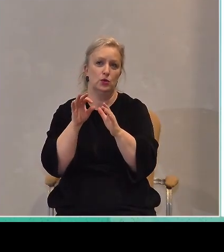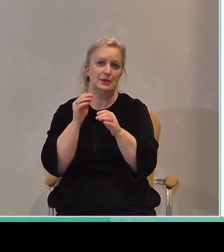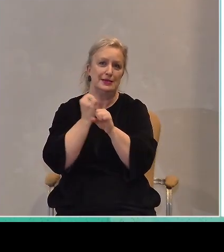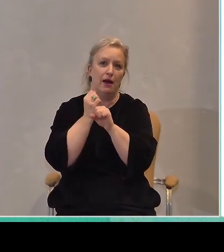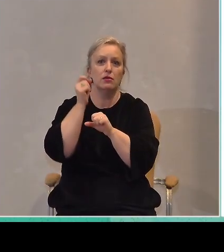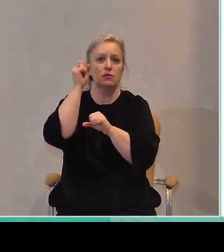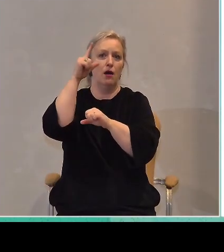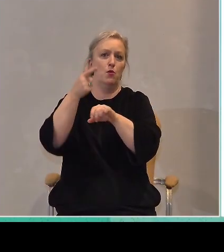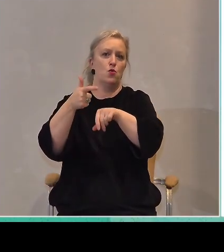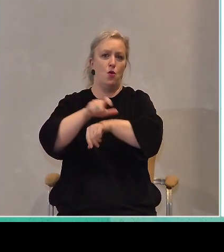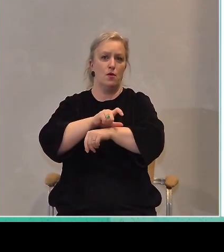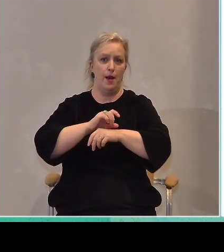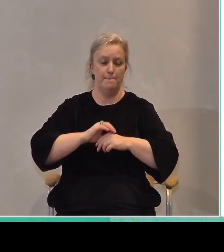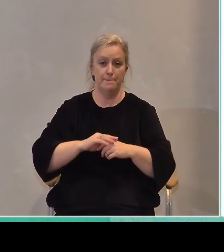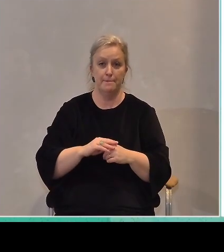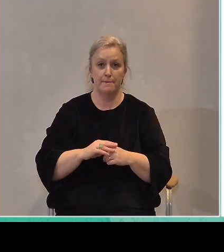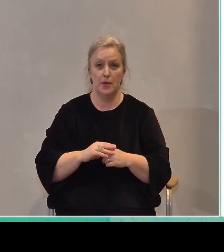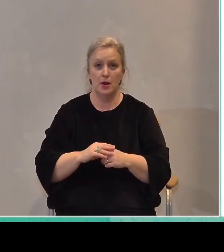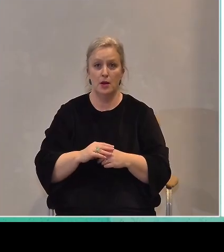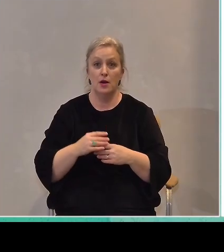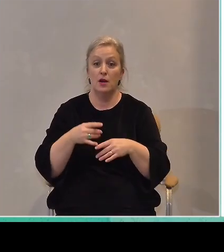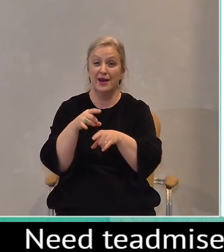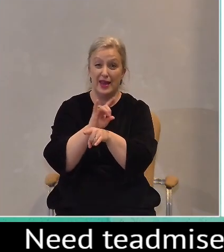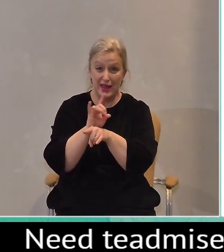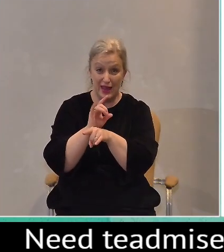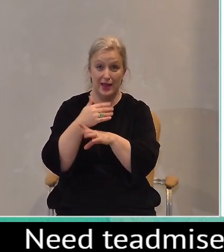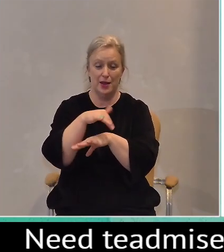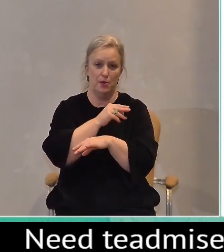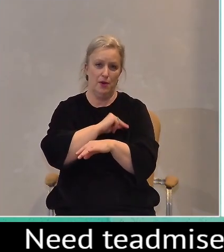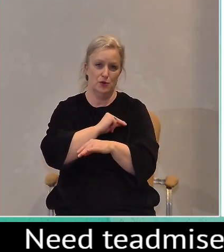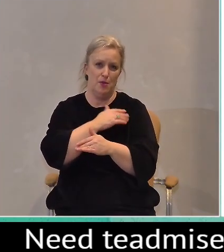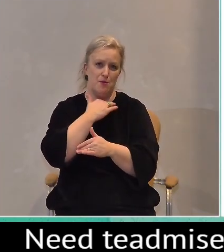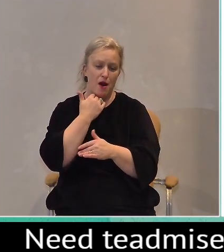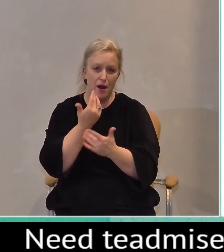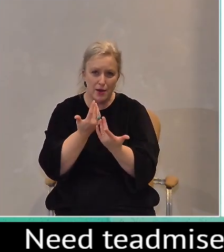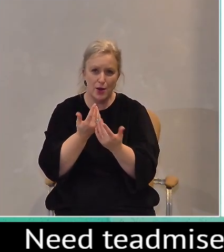choose modeling systems better in the future.